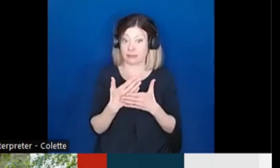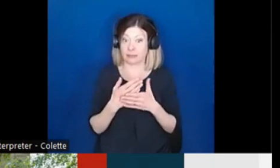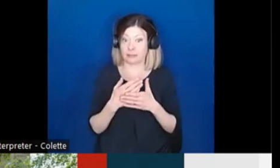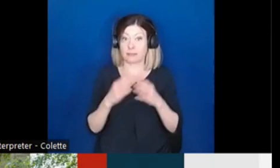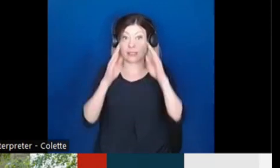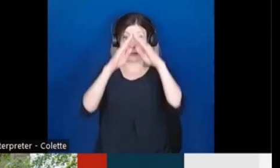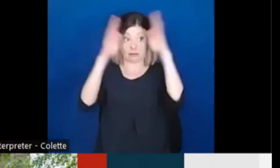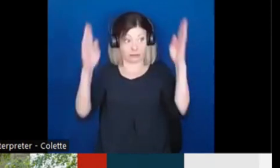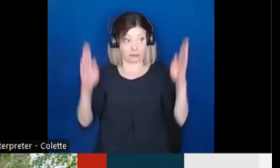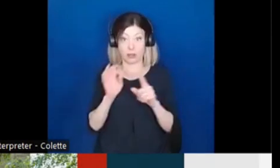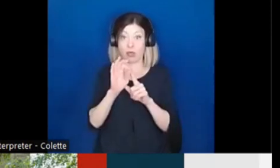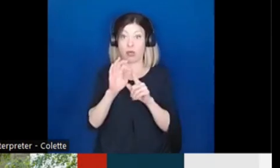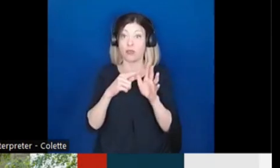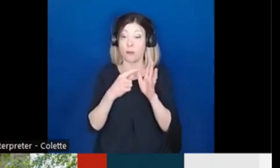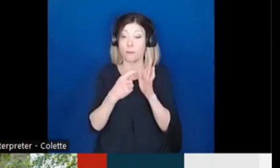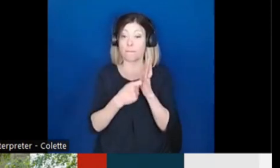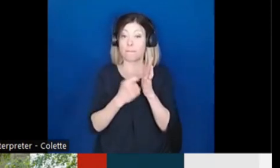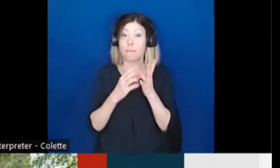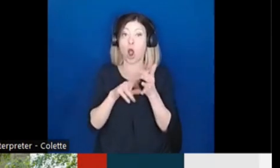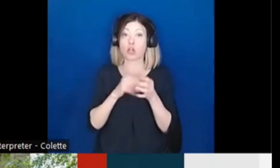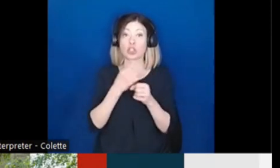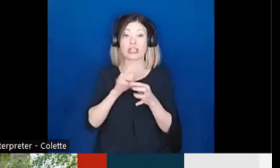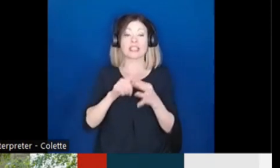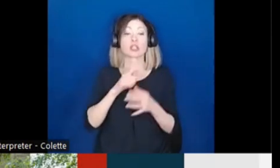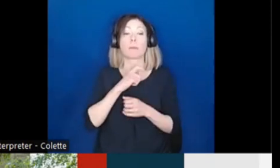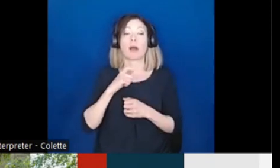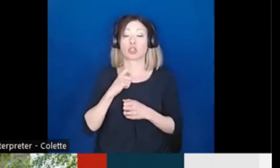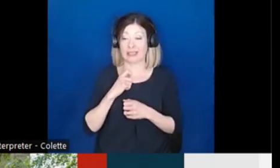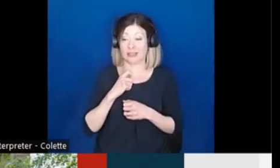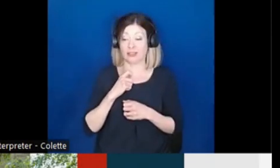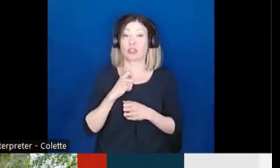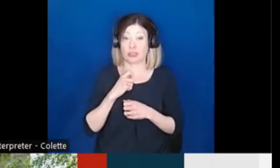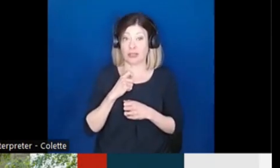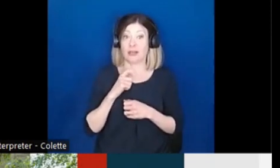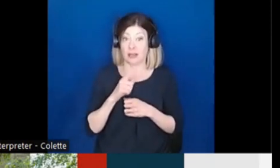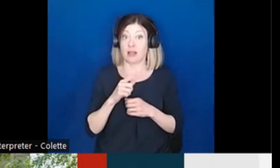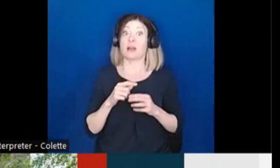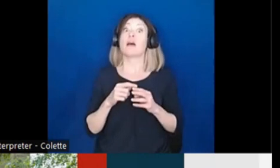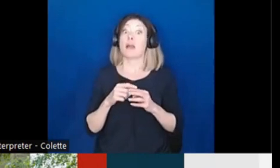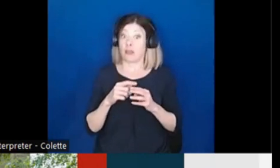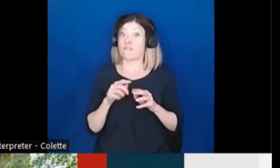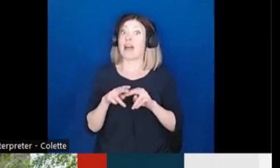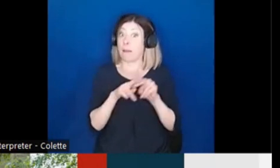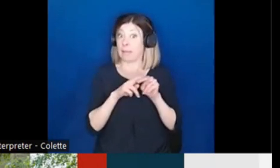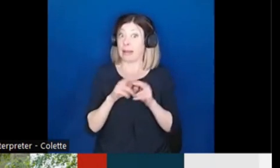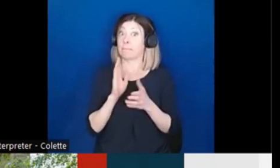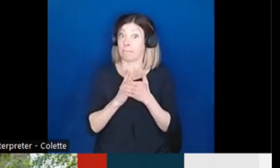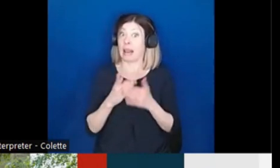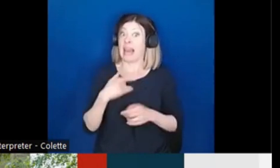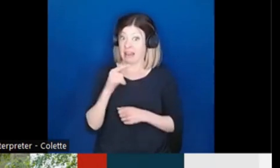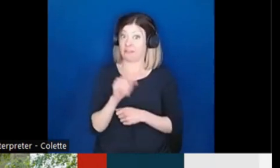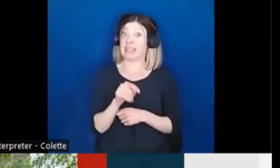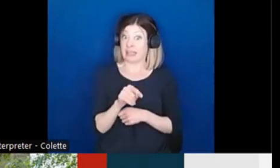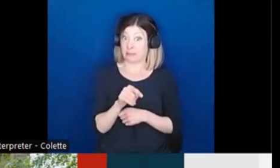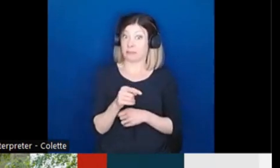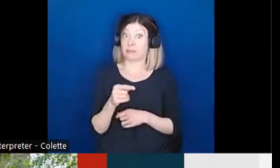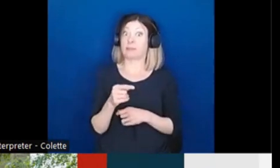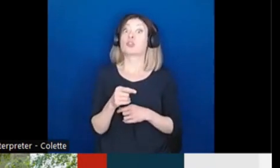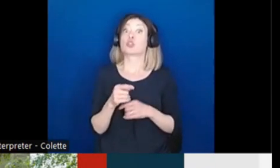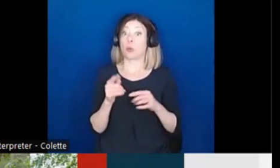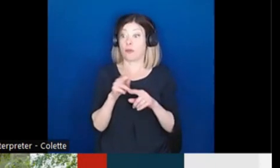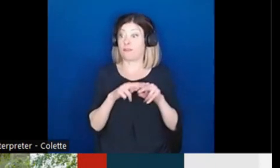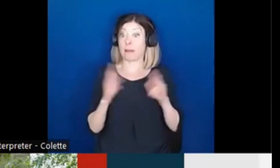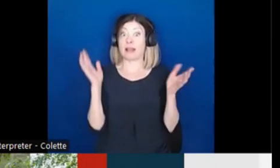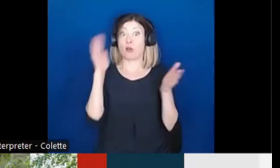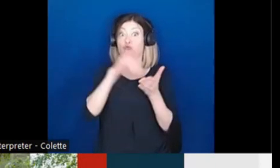the family lived in. They came here in 1820 because the father got the job as the vicar. More about